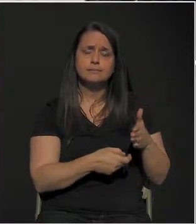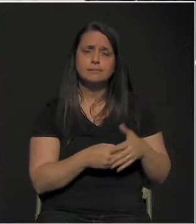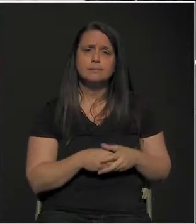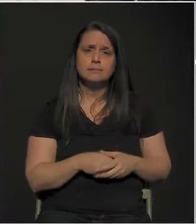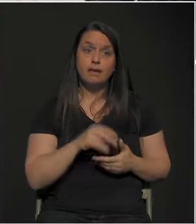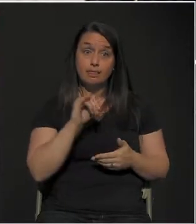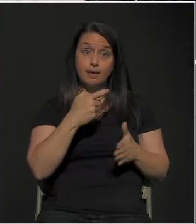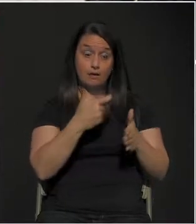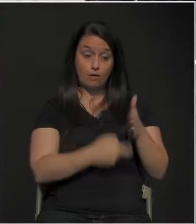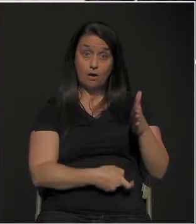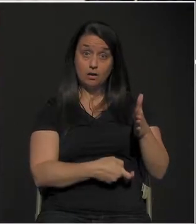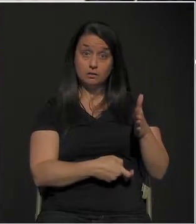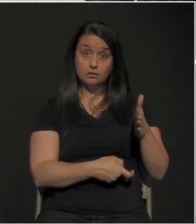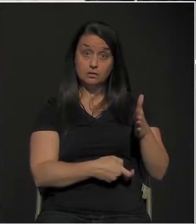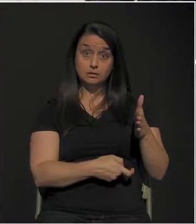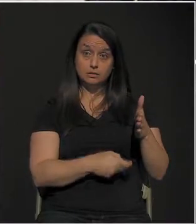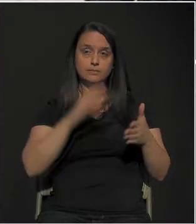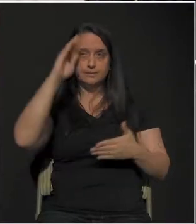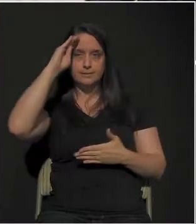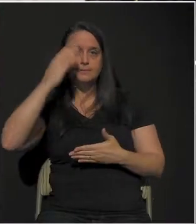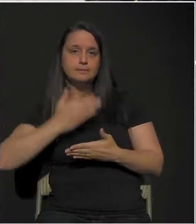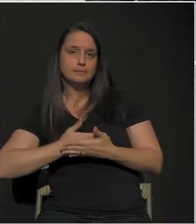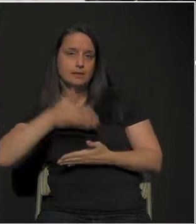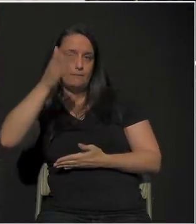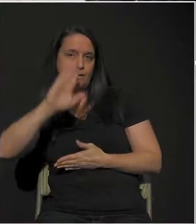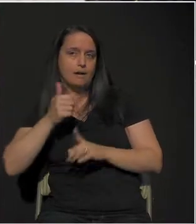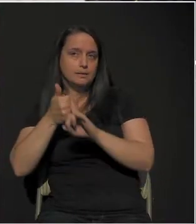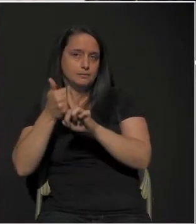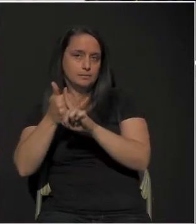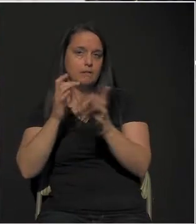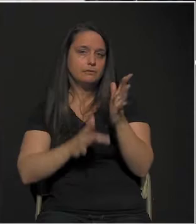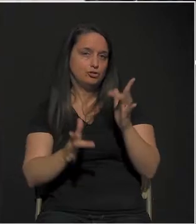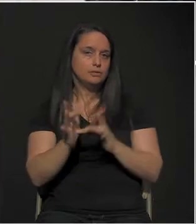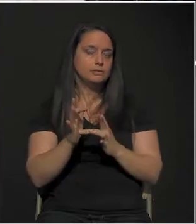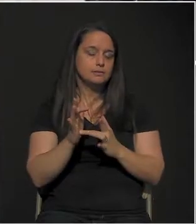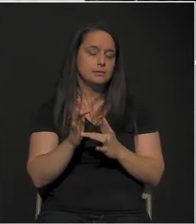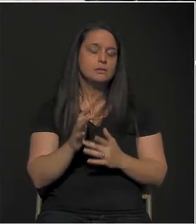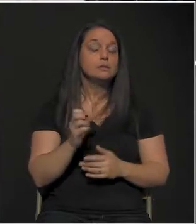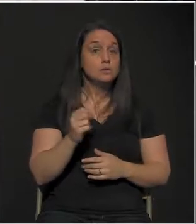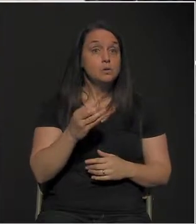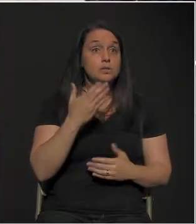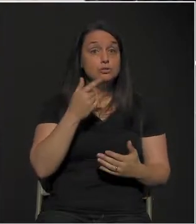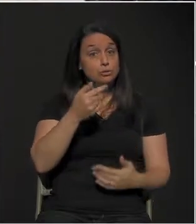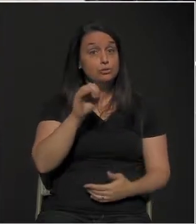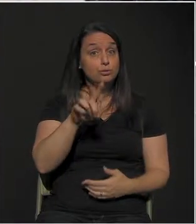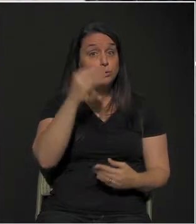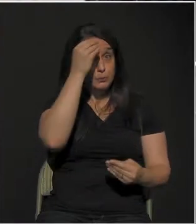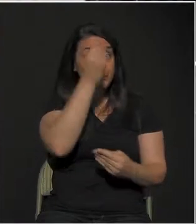And that cost was the Son of God himself, Jesus. So it's good news